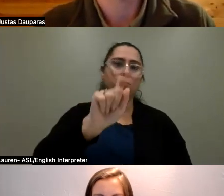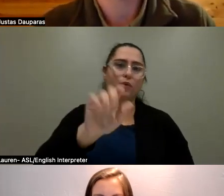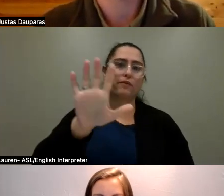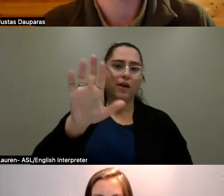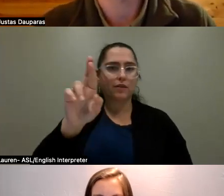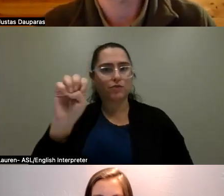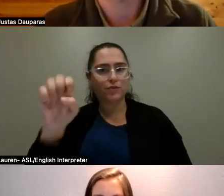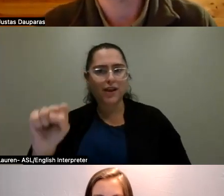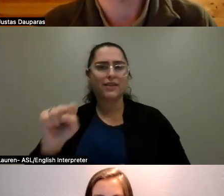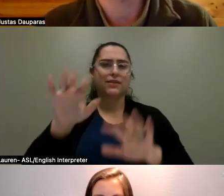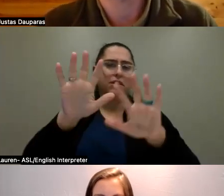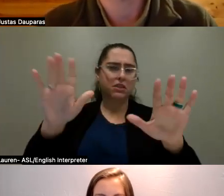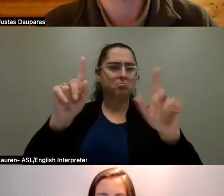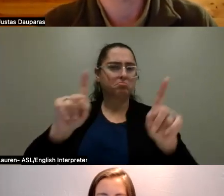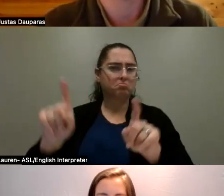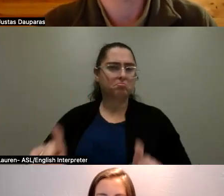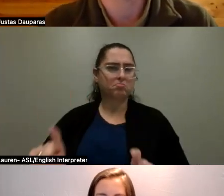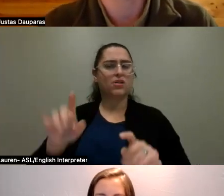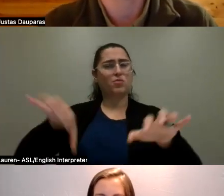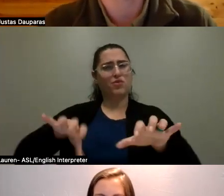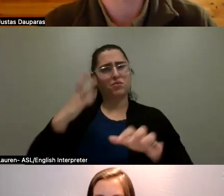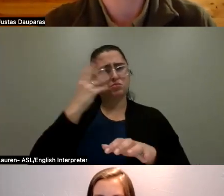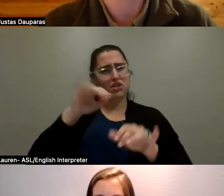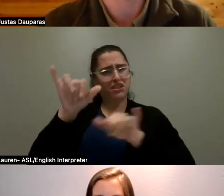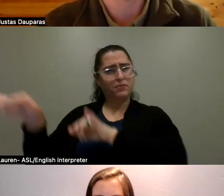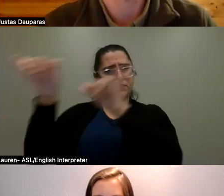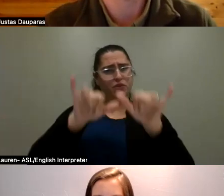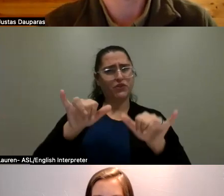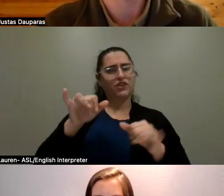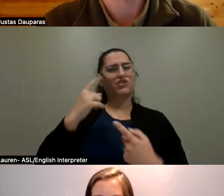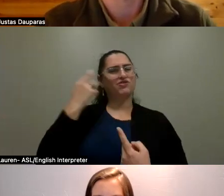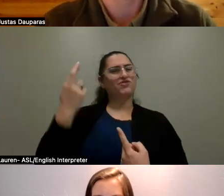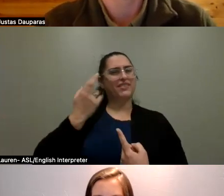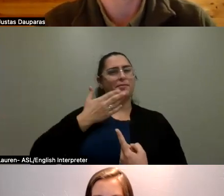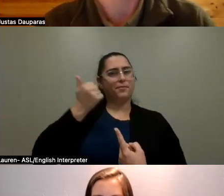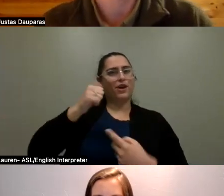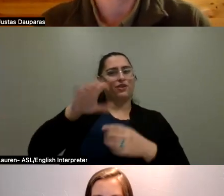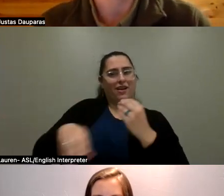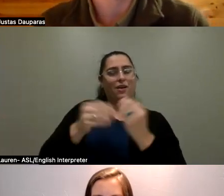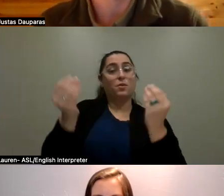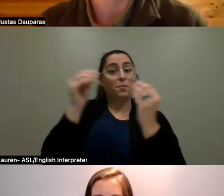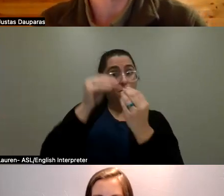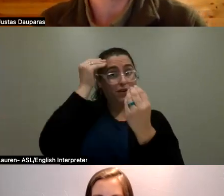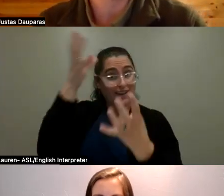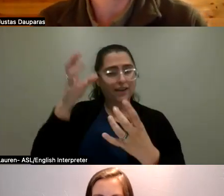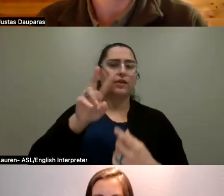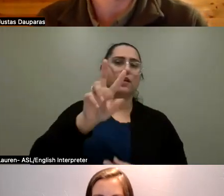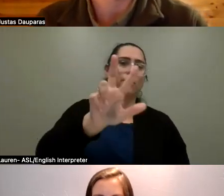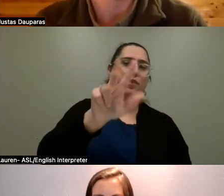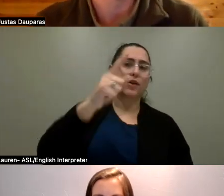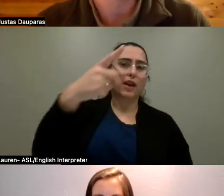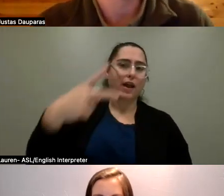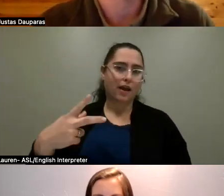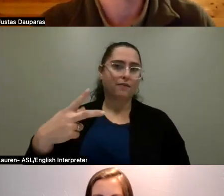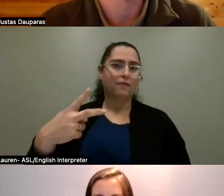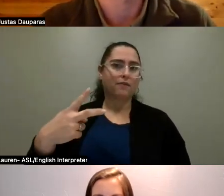the performances are quite similar. So I thought it's a better idea to train on more data, which means 3.5 angstrom resolution. Maybe it could get